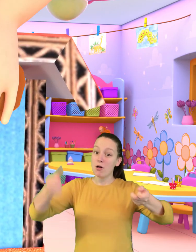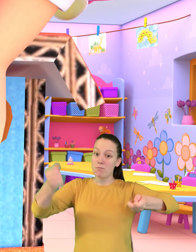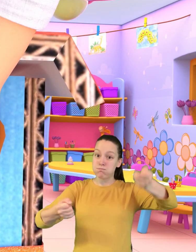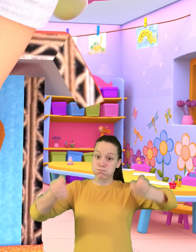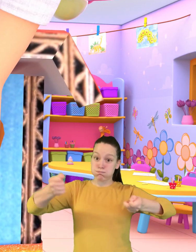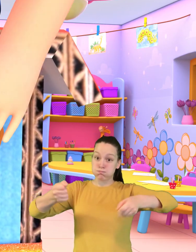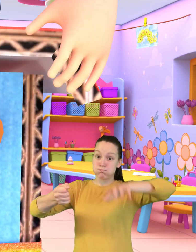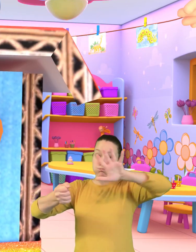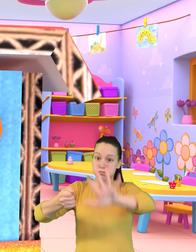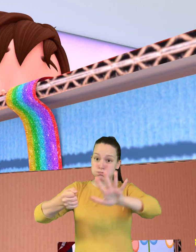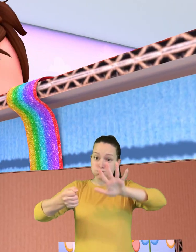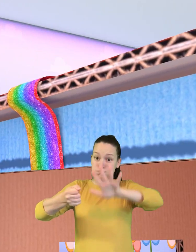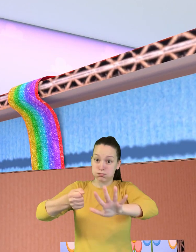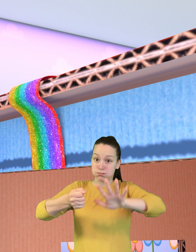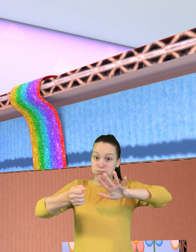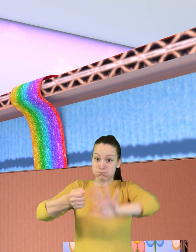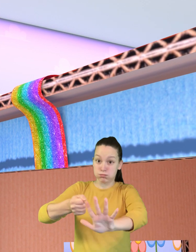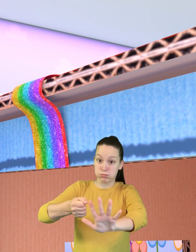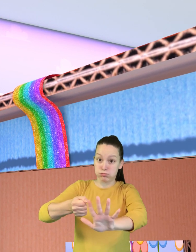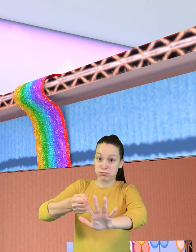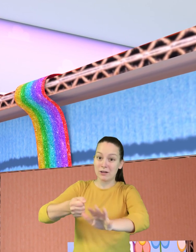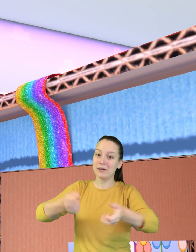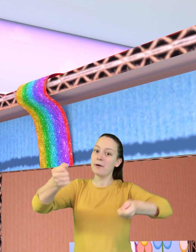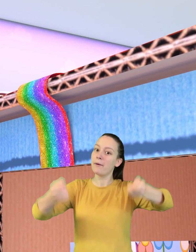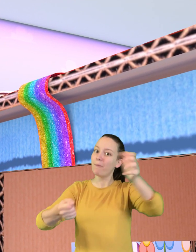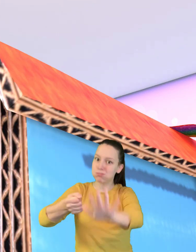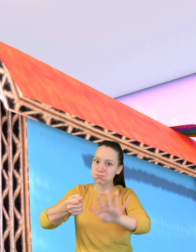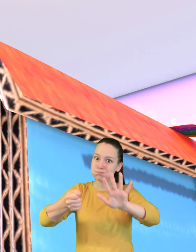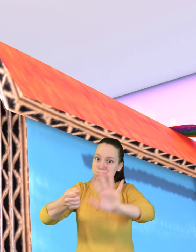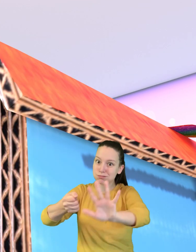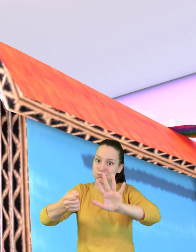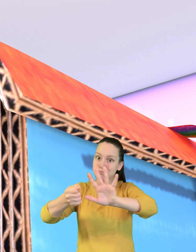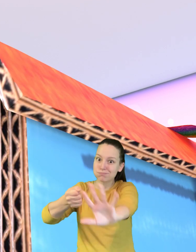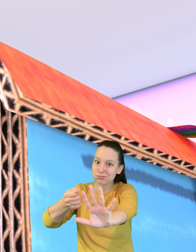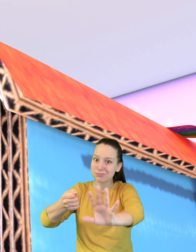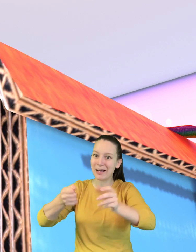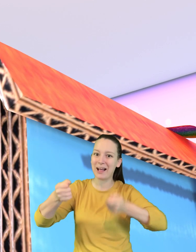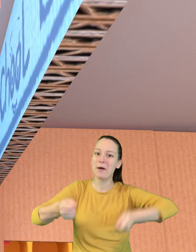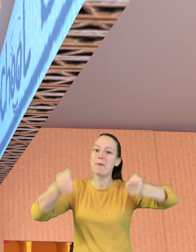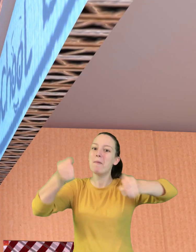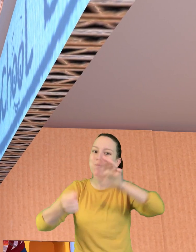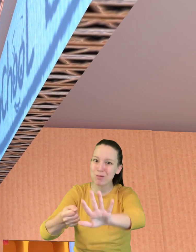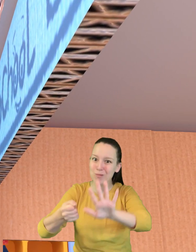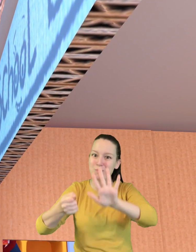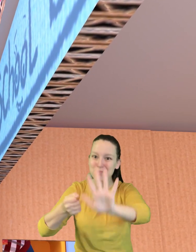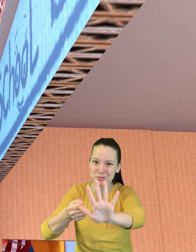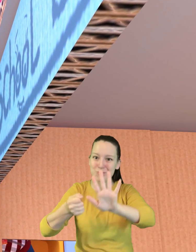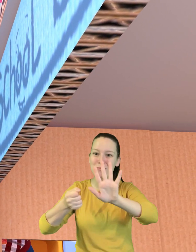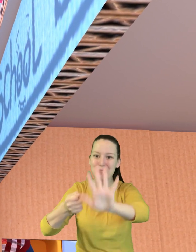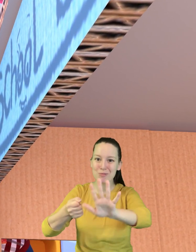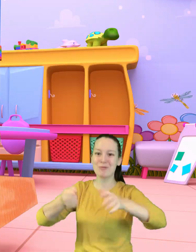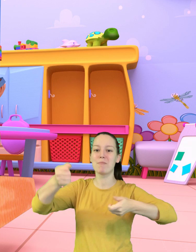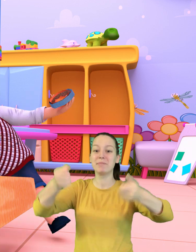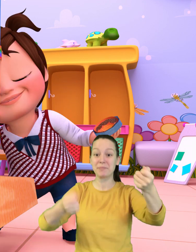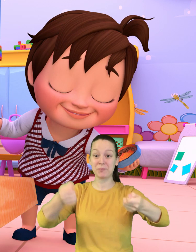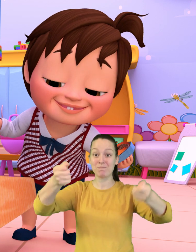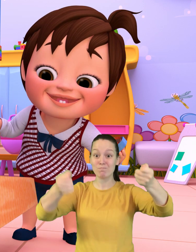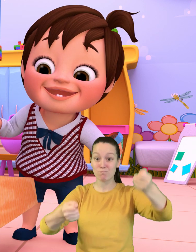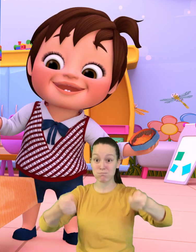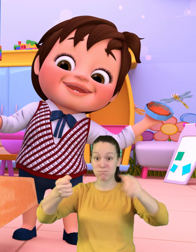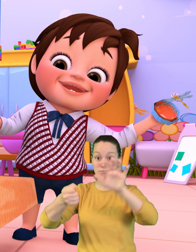the lights on the bus go blink blink blink blink blink blink